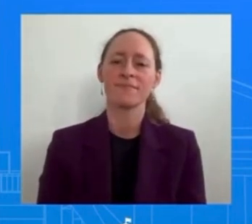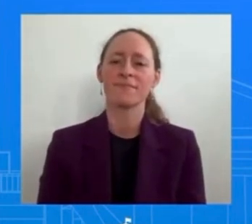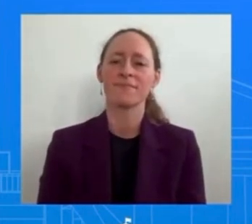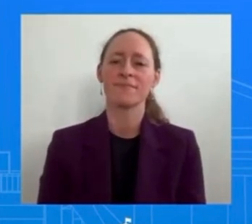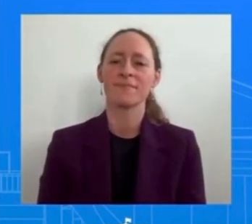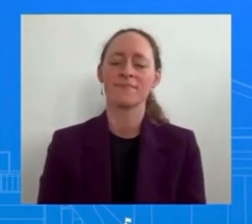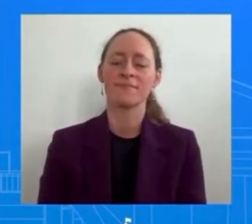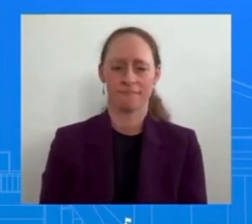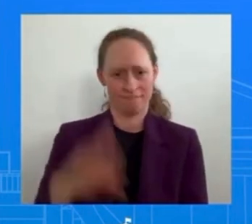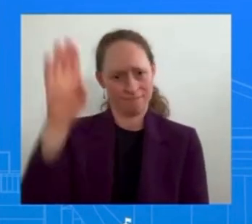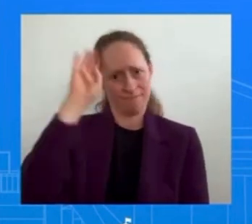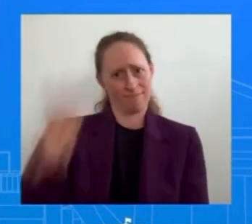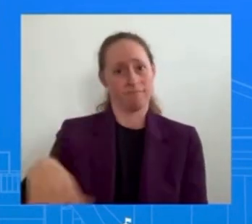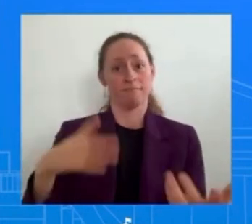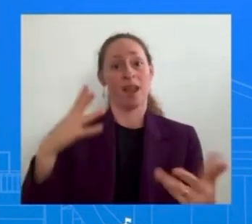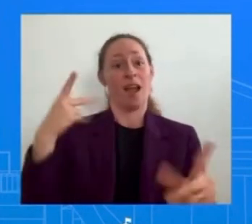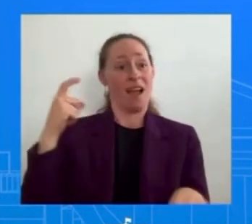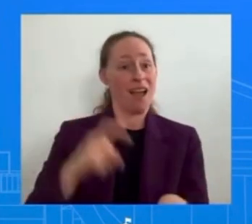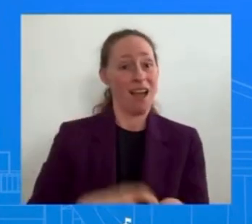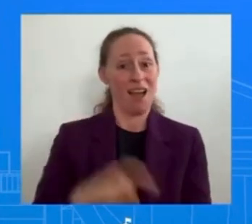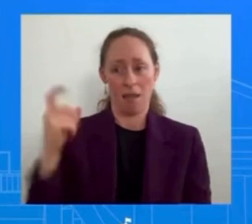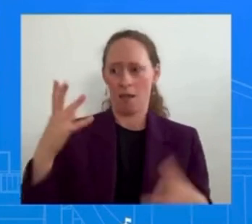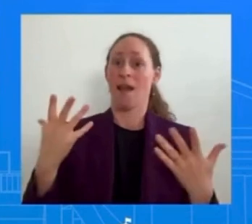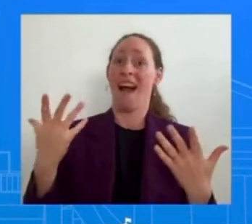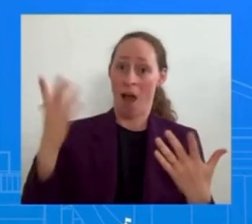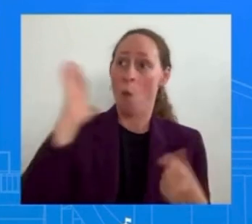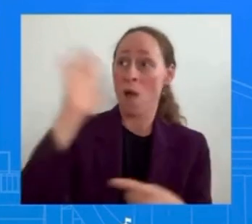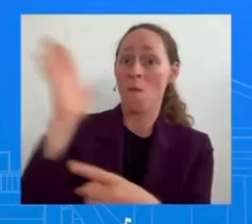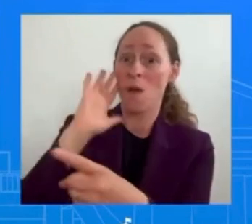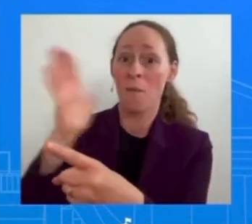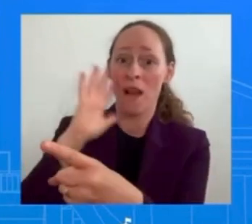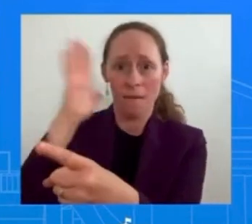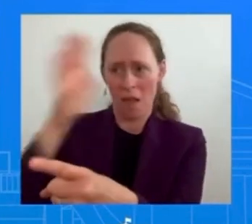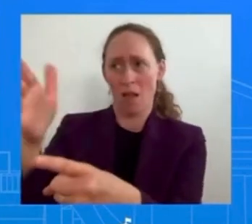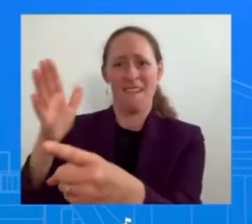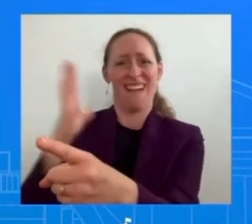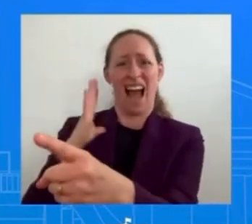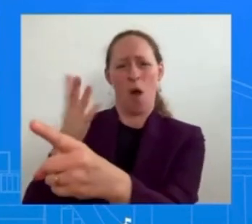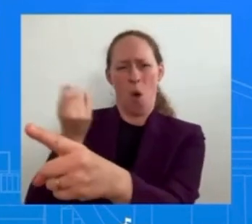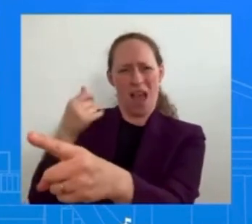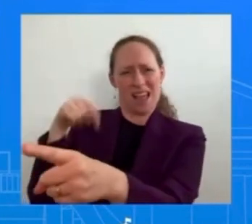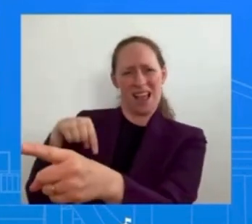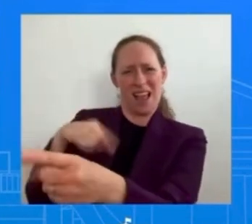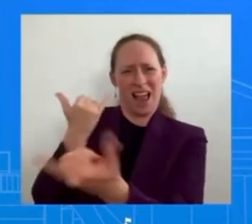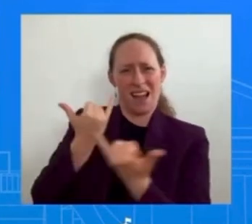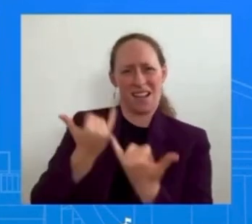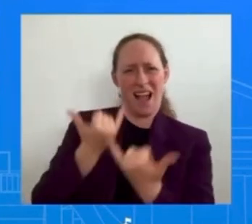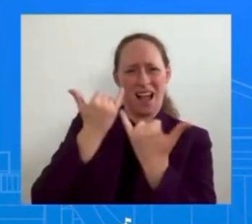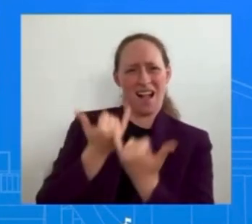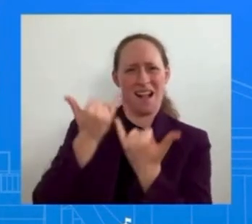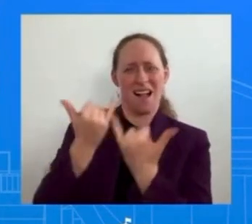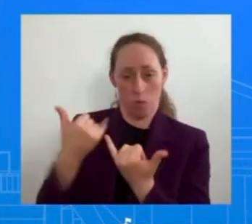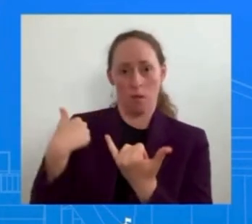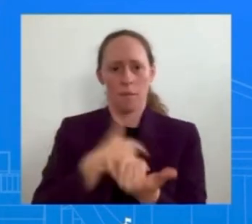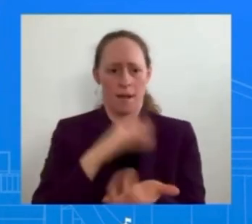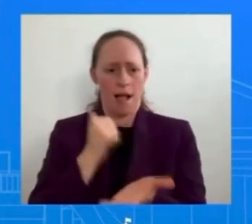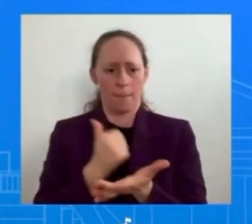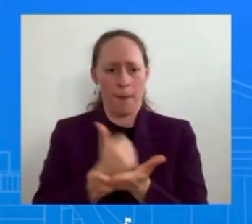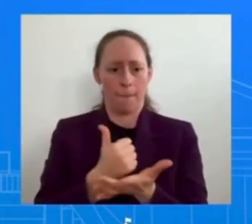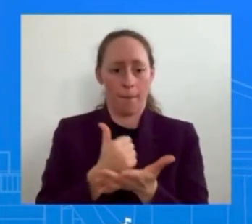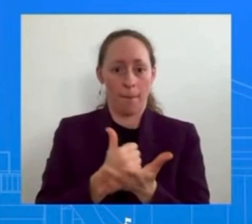but that positions them as an example of resilience, strength, and resolve. Thank you, and with that, I'll take any